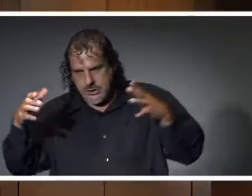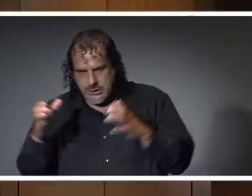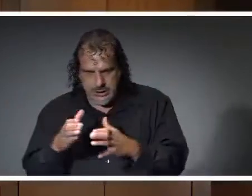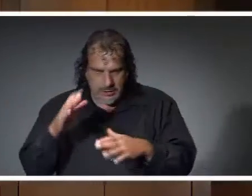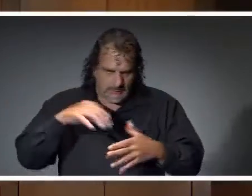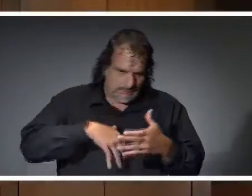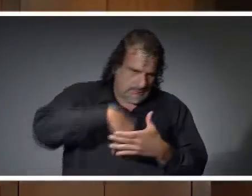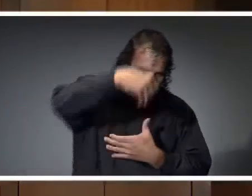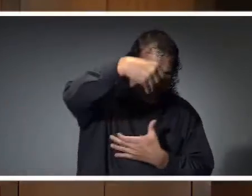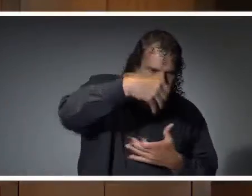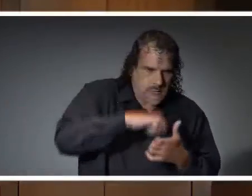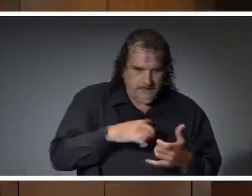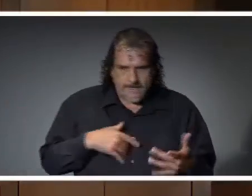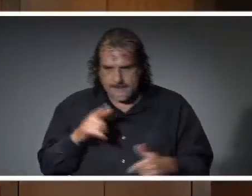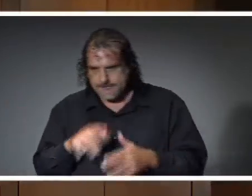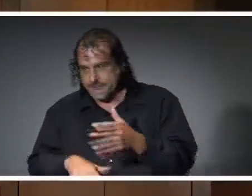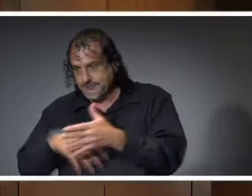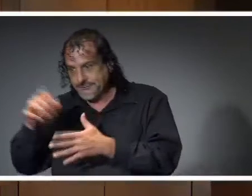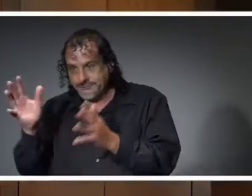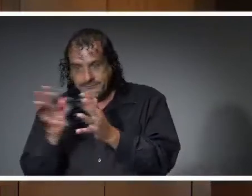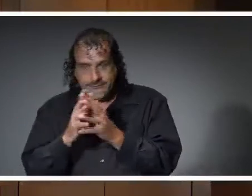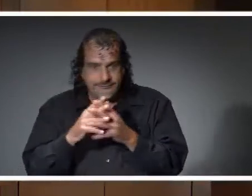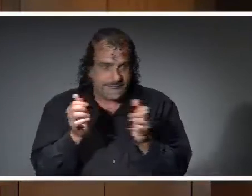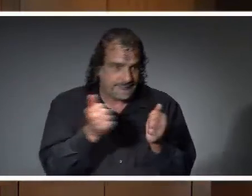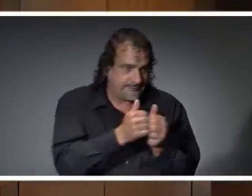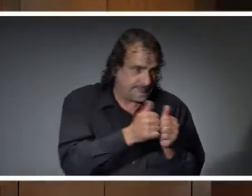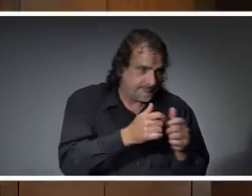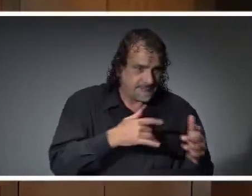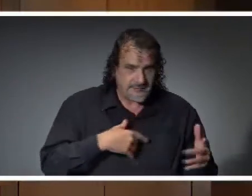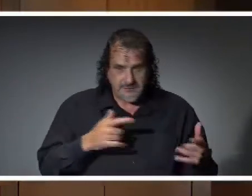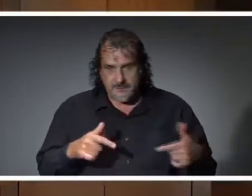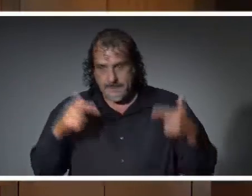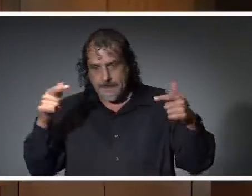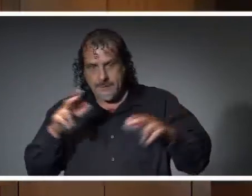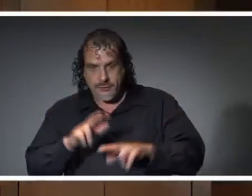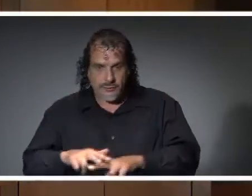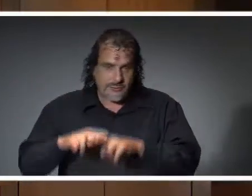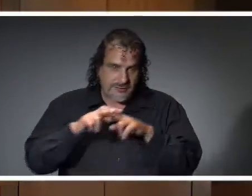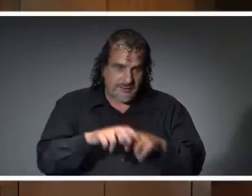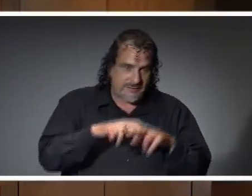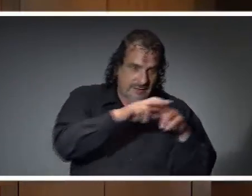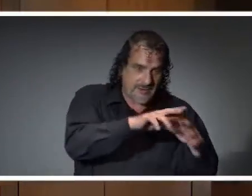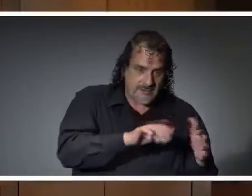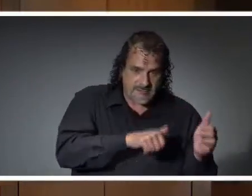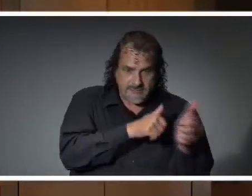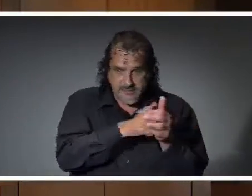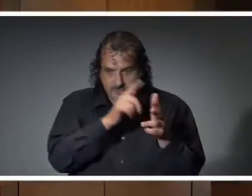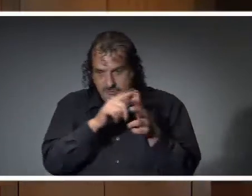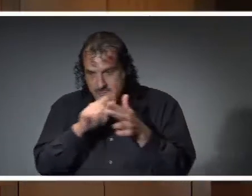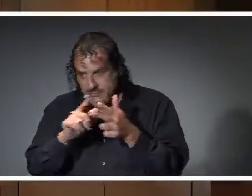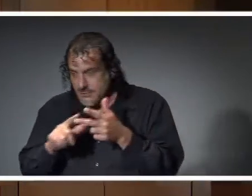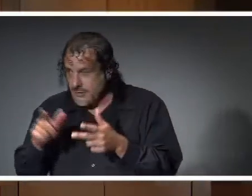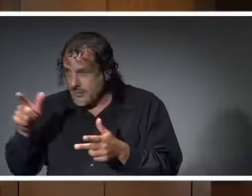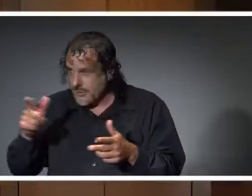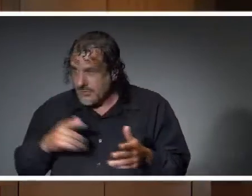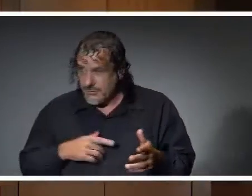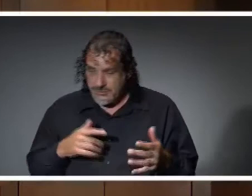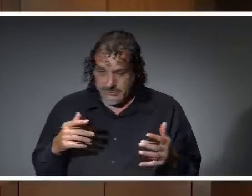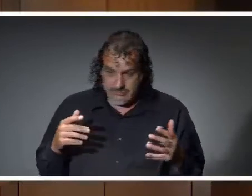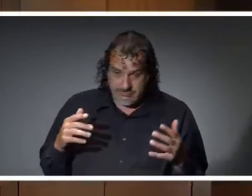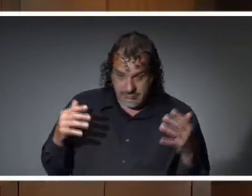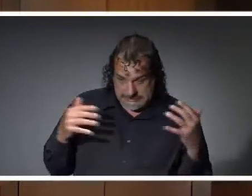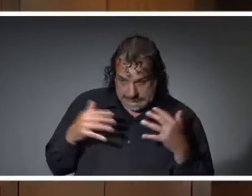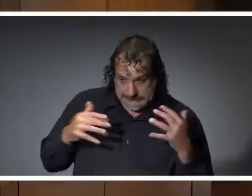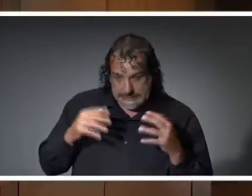outdoors, but they can go to a football game if it's a certain capacity. They can go to the fair if these measures. Are you afraid about kind of the